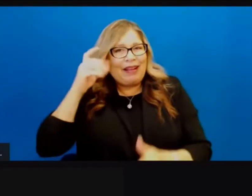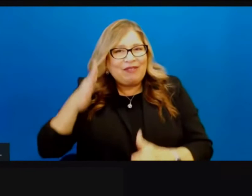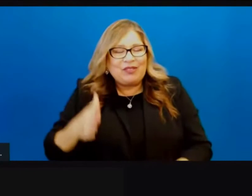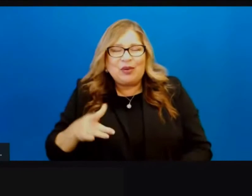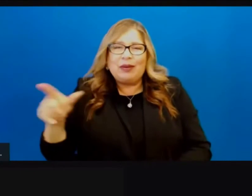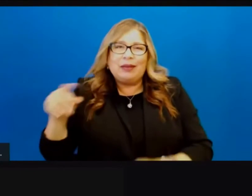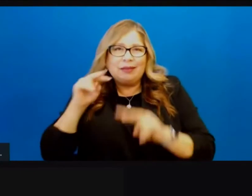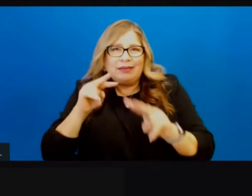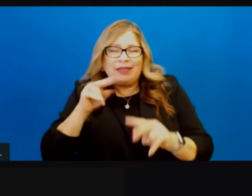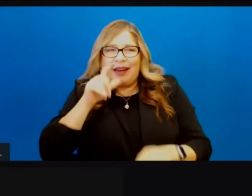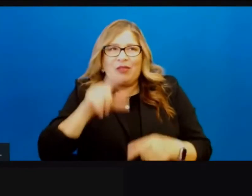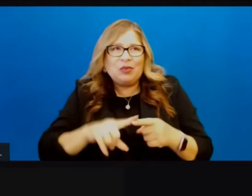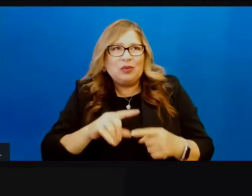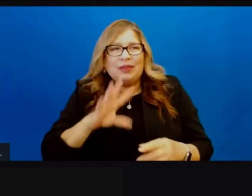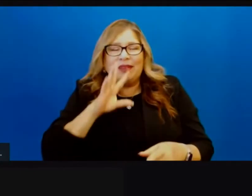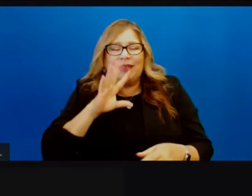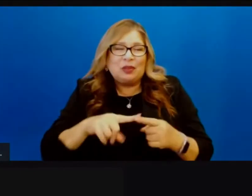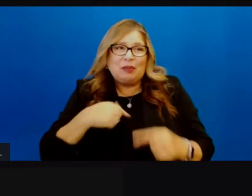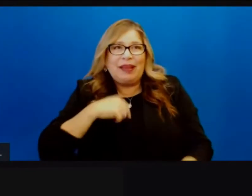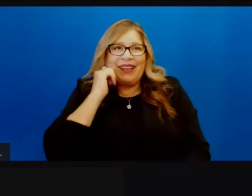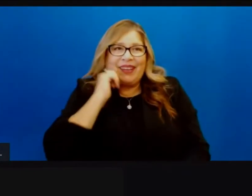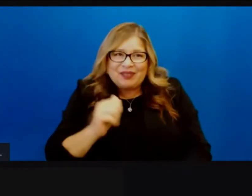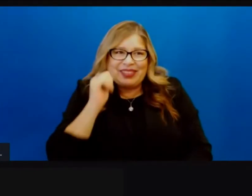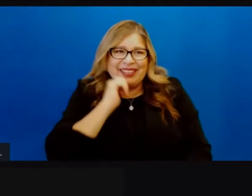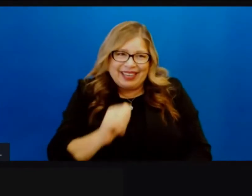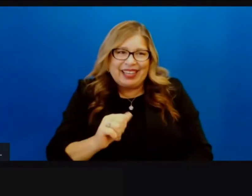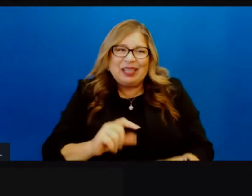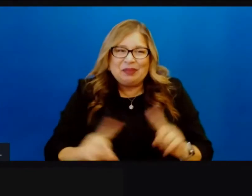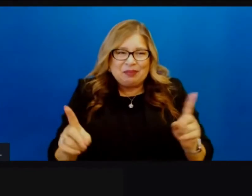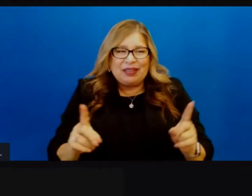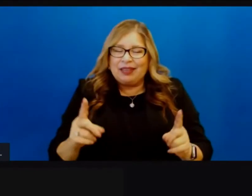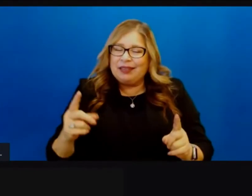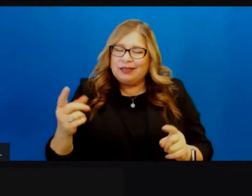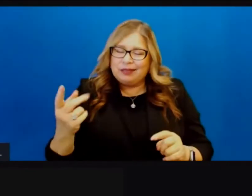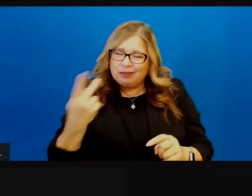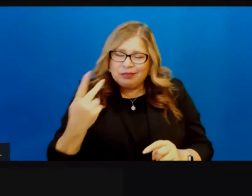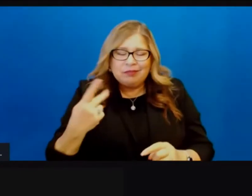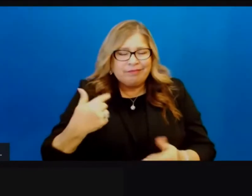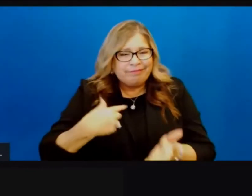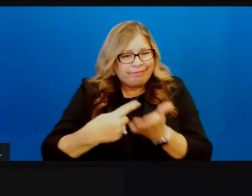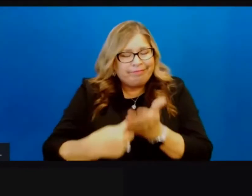to talk to me every single day about these things, but I think they've been constant.